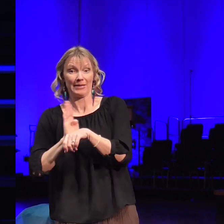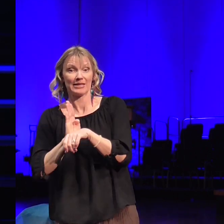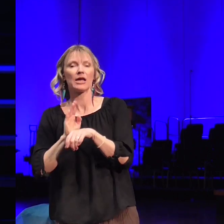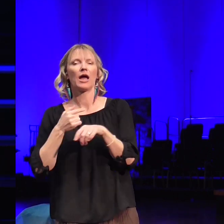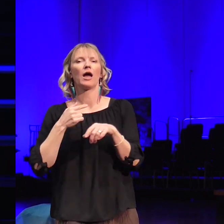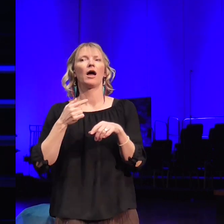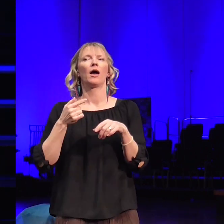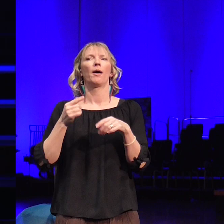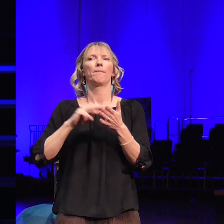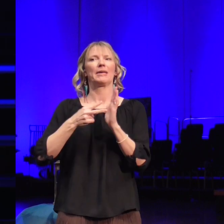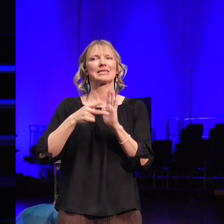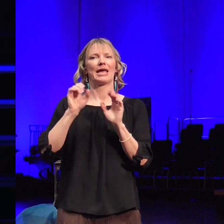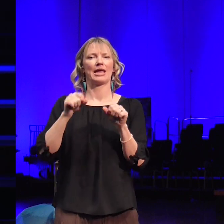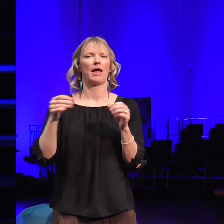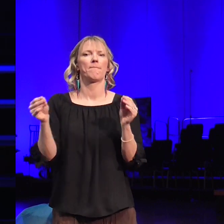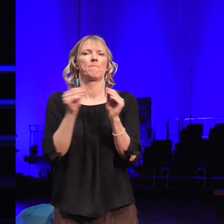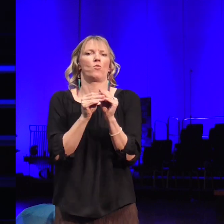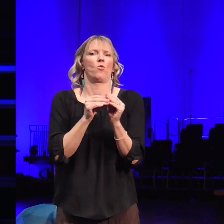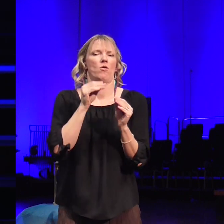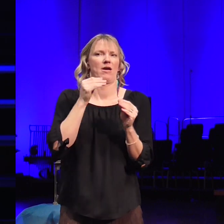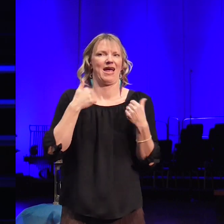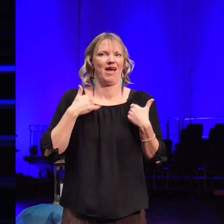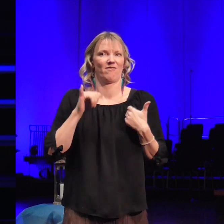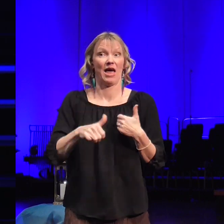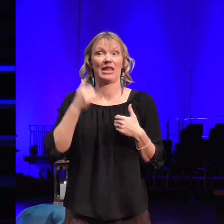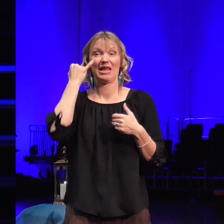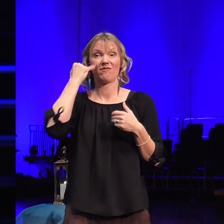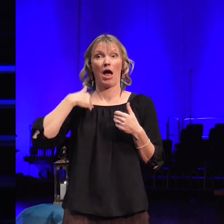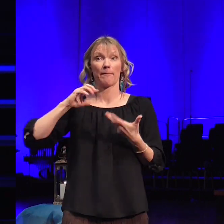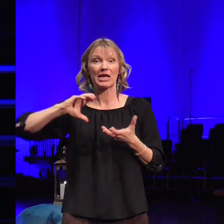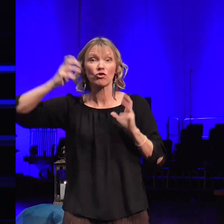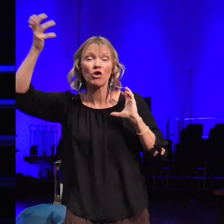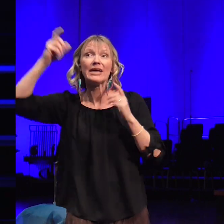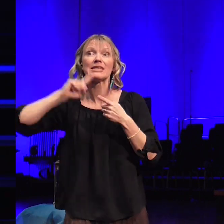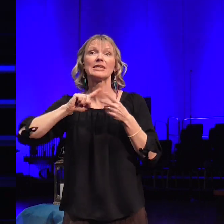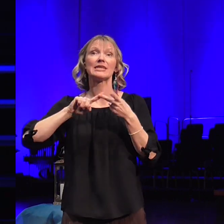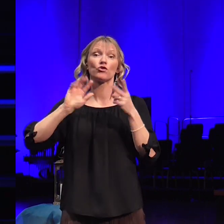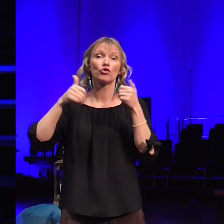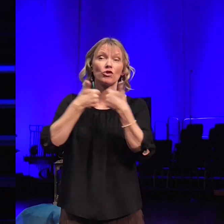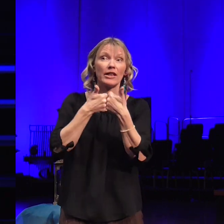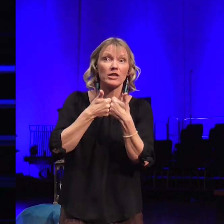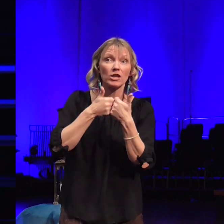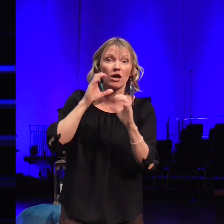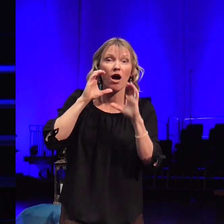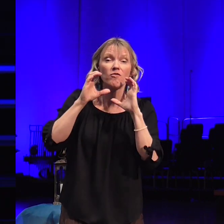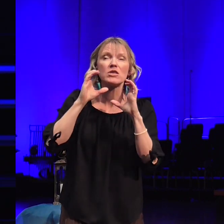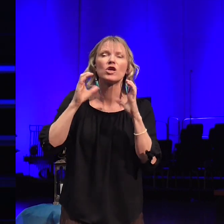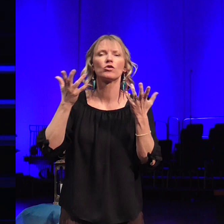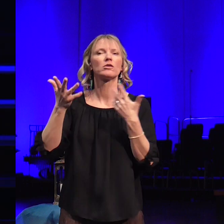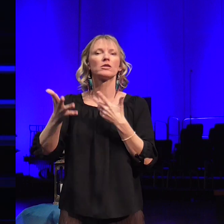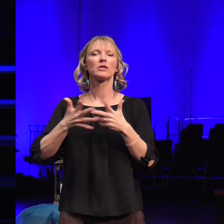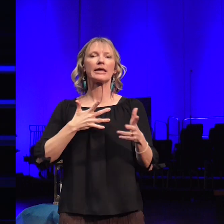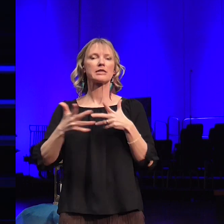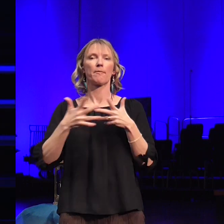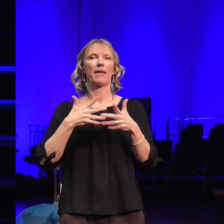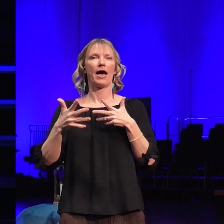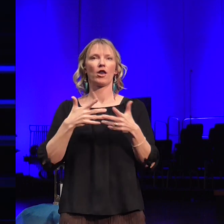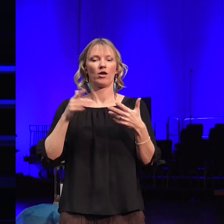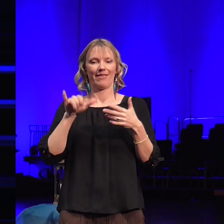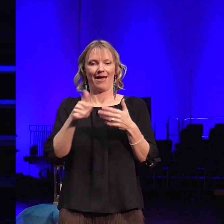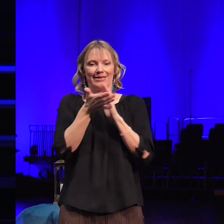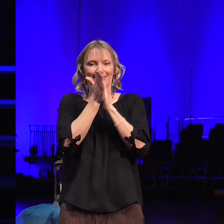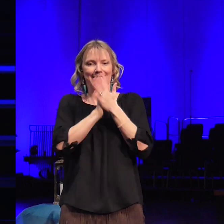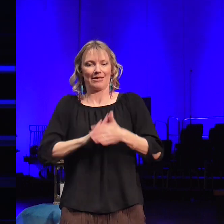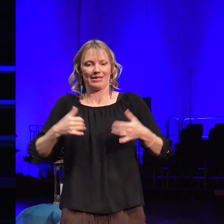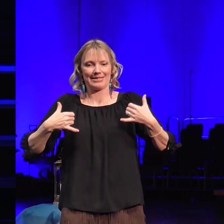need it. If I'm in crisis, if I have to make a decision, if I'm in a challenging conversation. It doesn't matter. That stillness is there